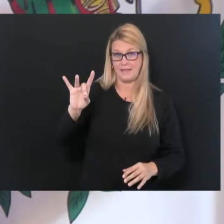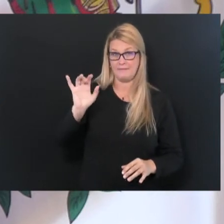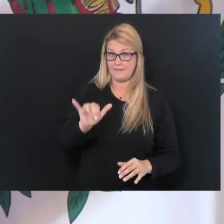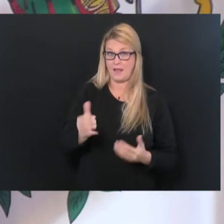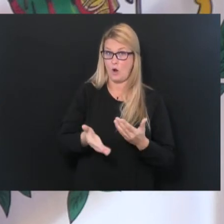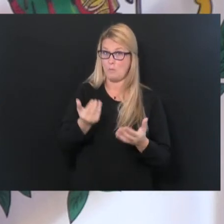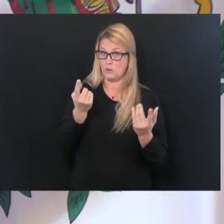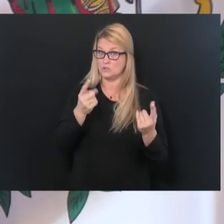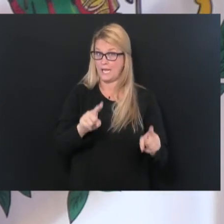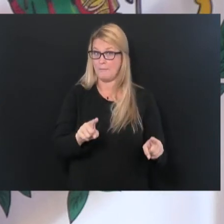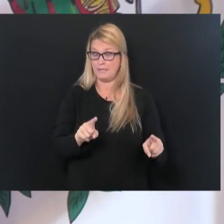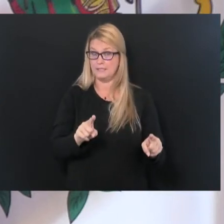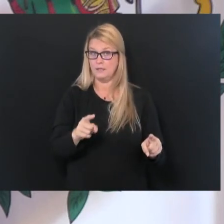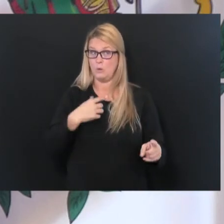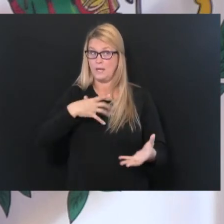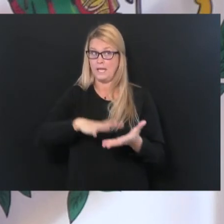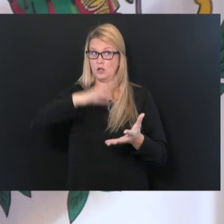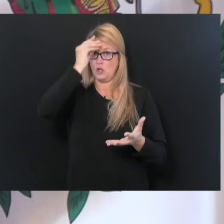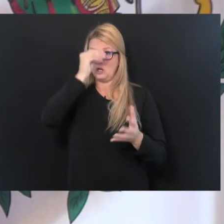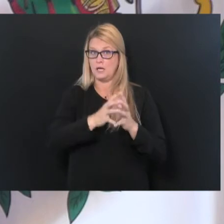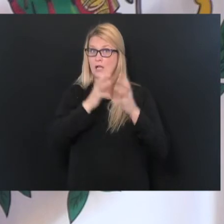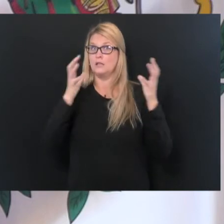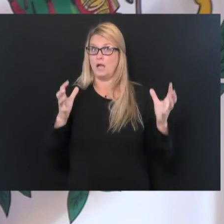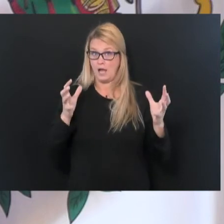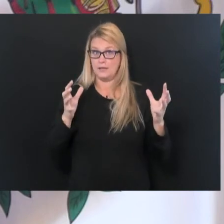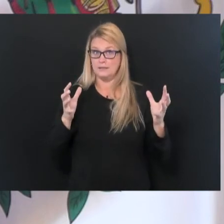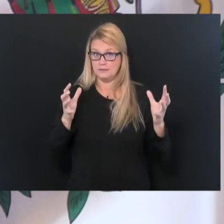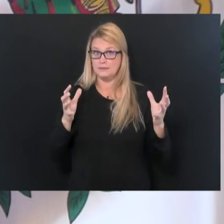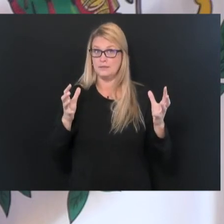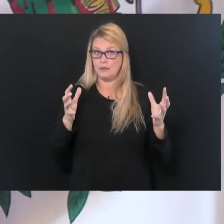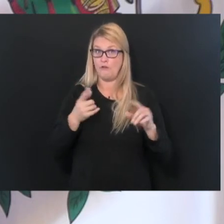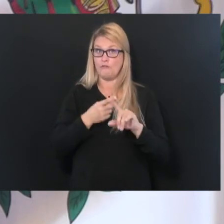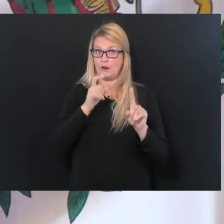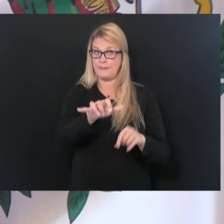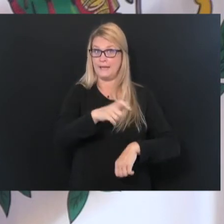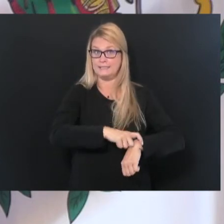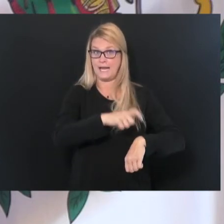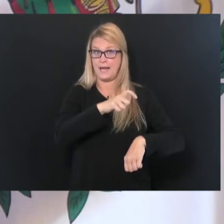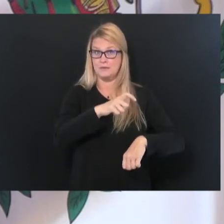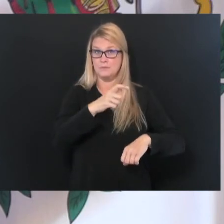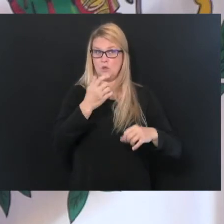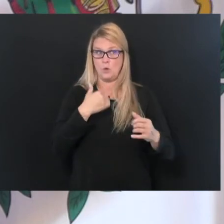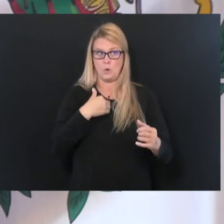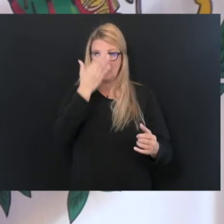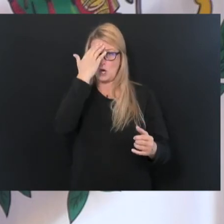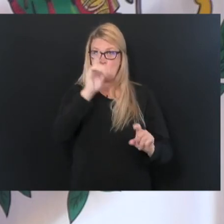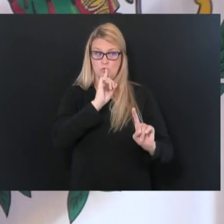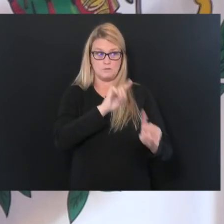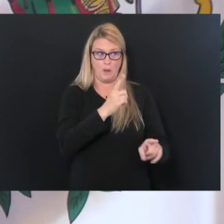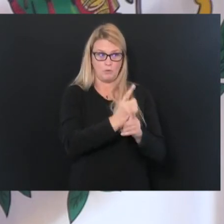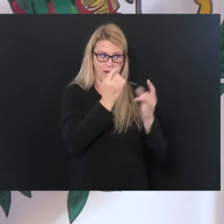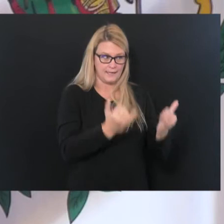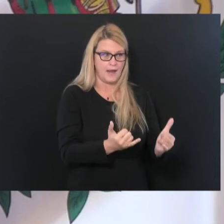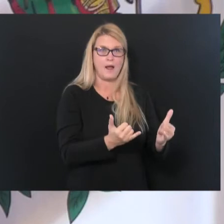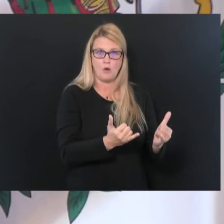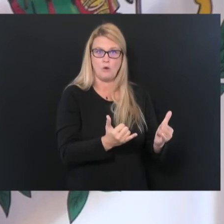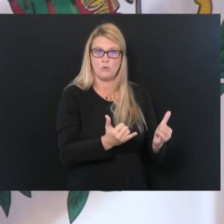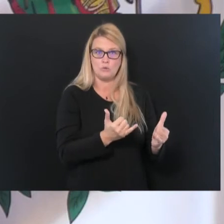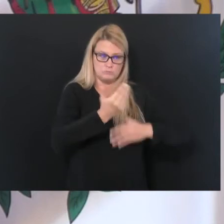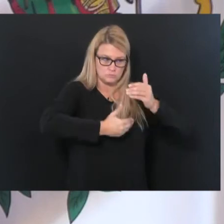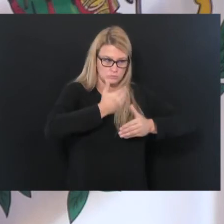probably from what happened in 2008, and we had to move, didn't we? We had to move right now. We had to move in every